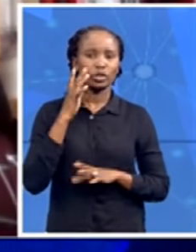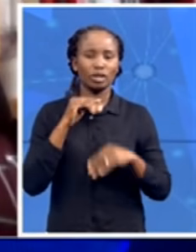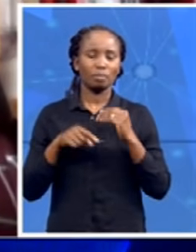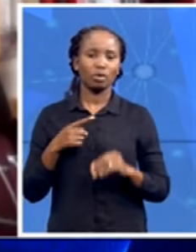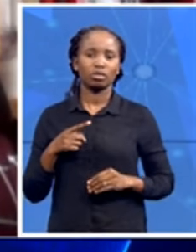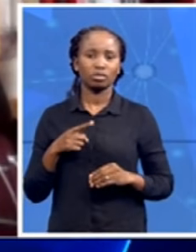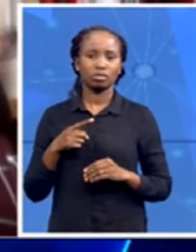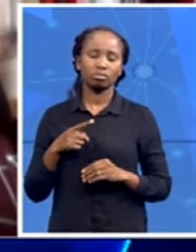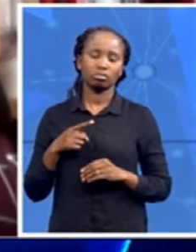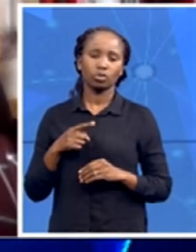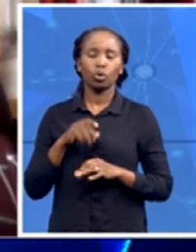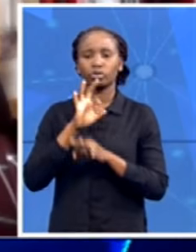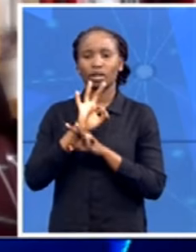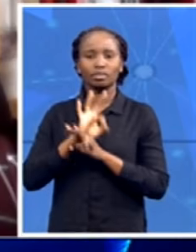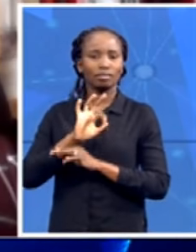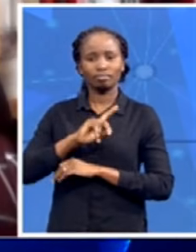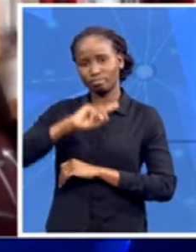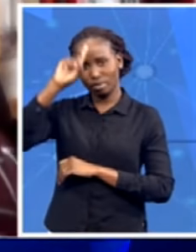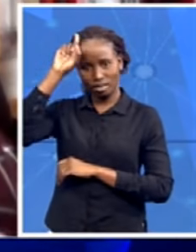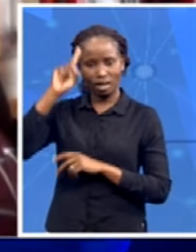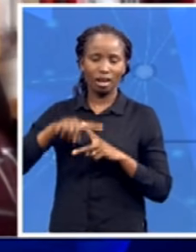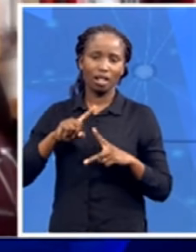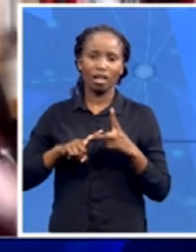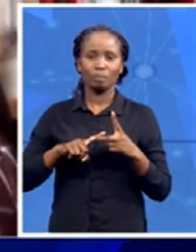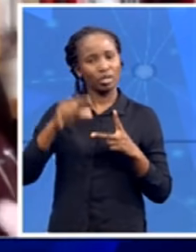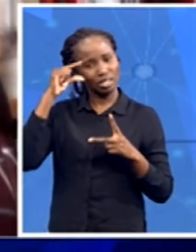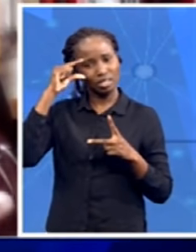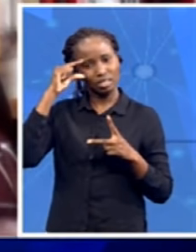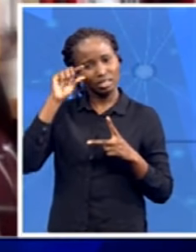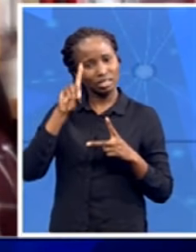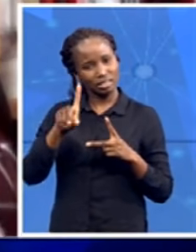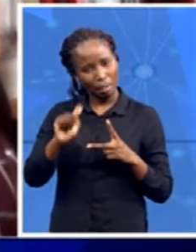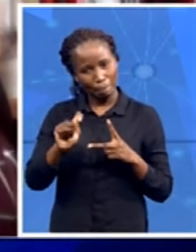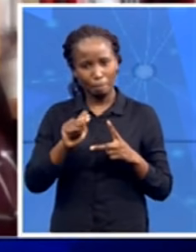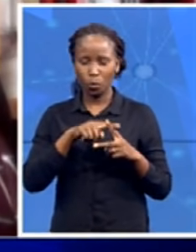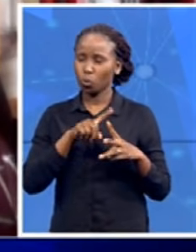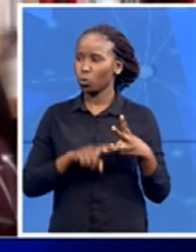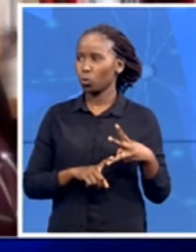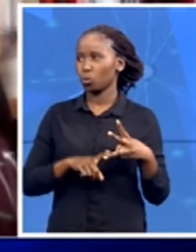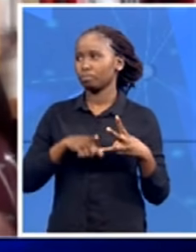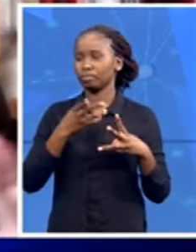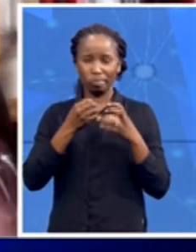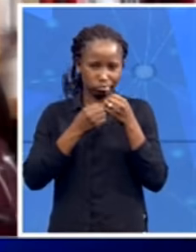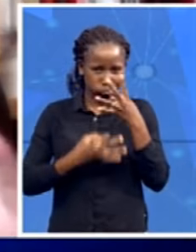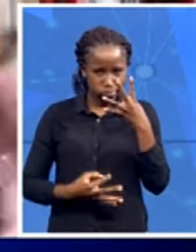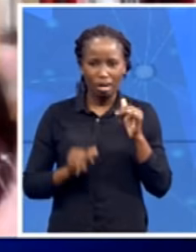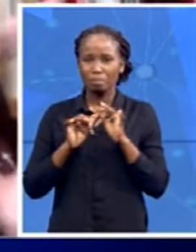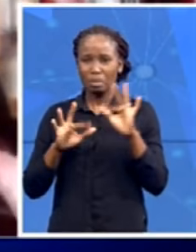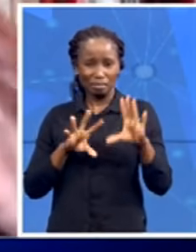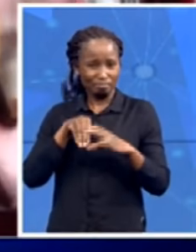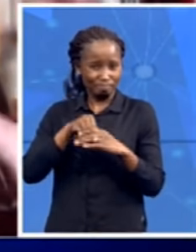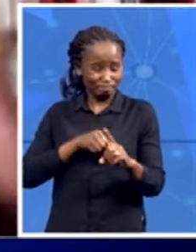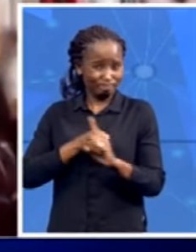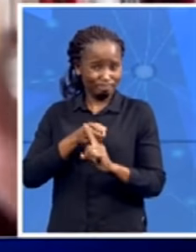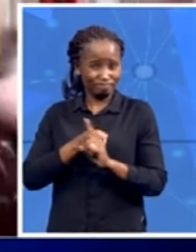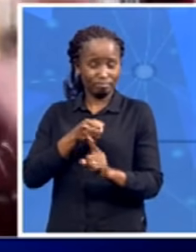Mandela, Oliver Tambo, and all other heroes and heroines of the ANC, that does have